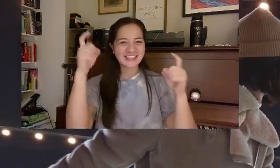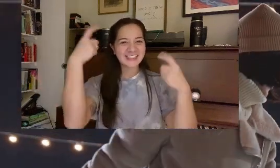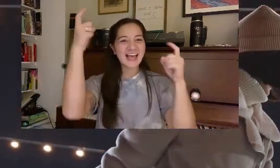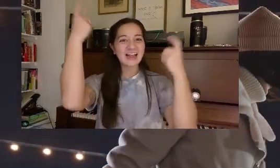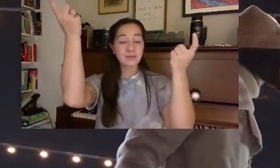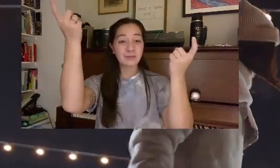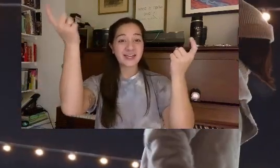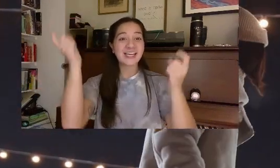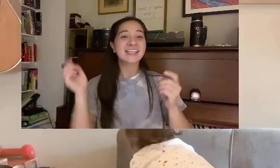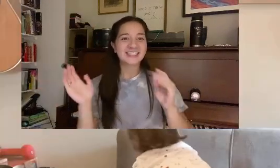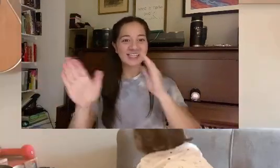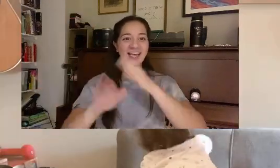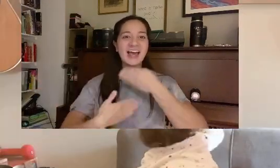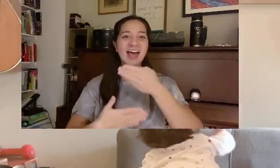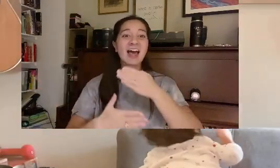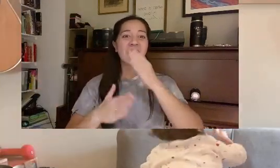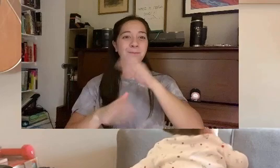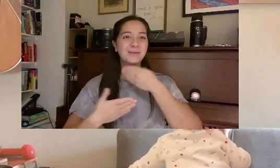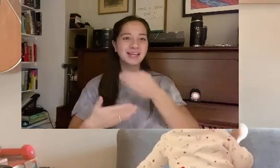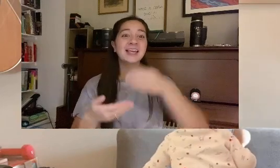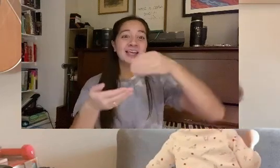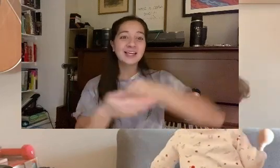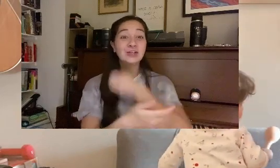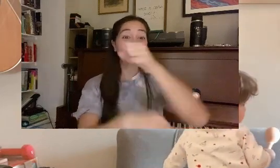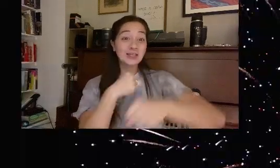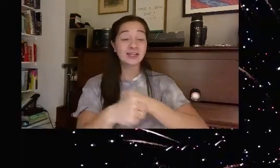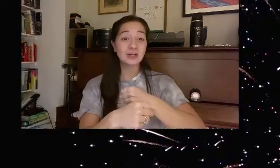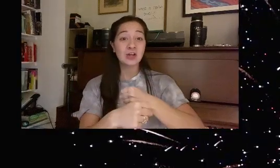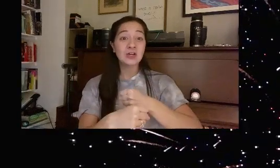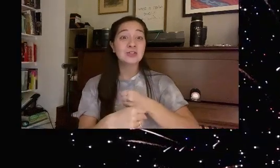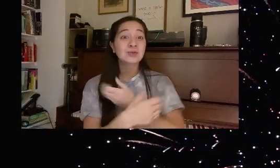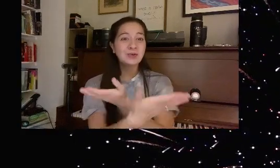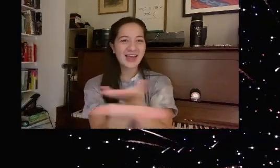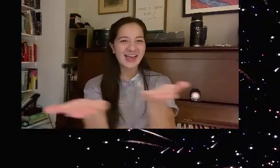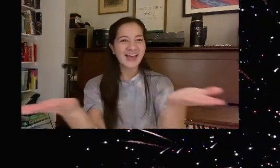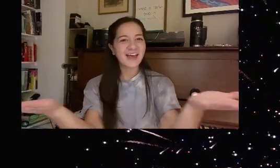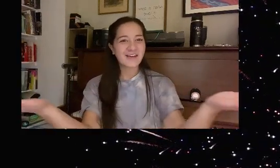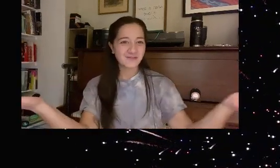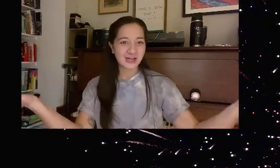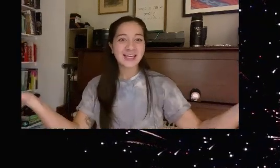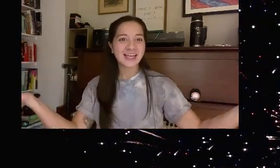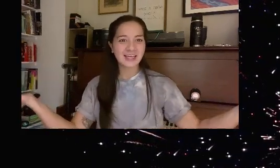we can celebrate. Sing happy new year to